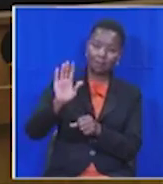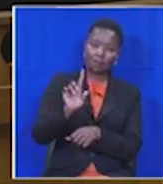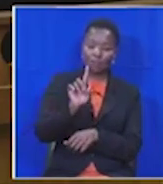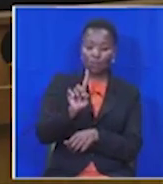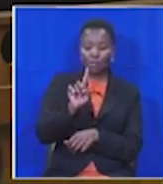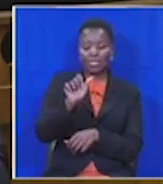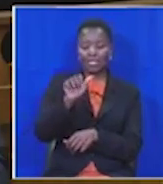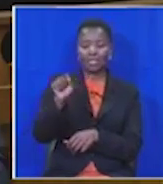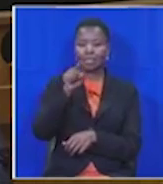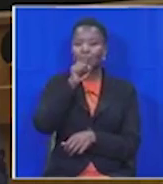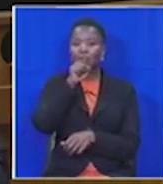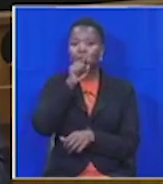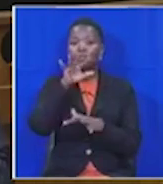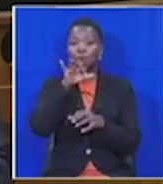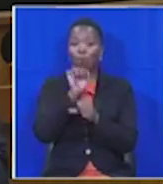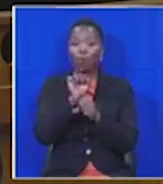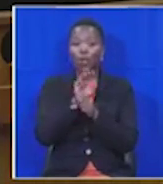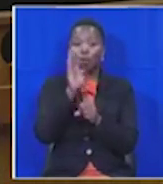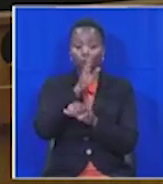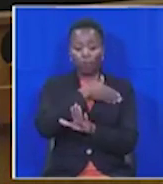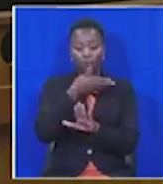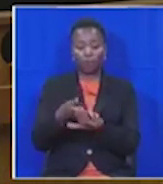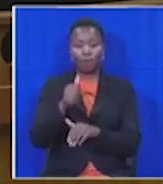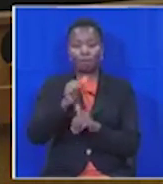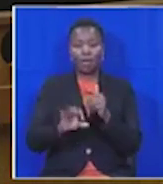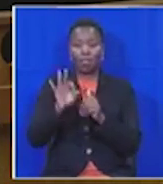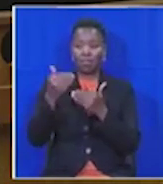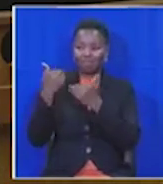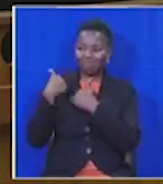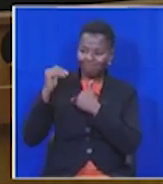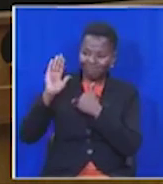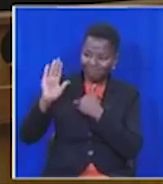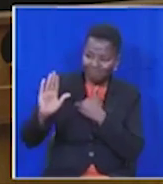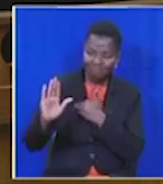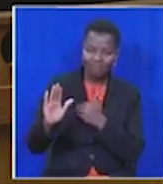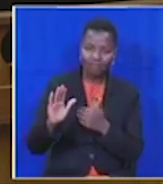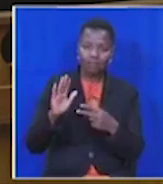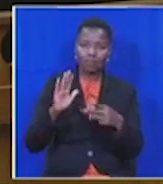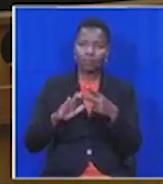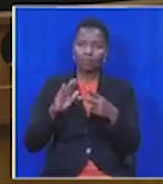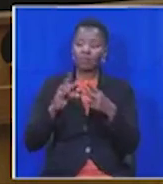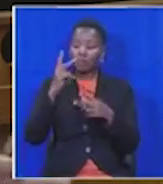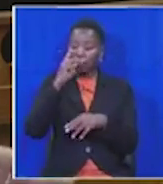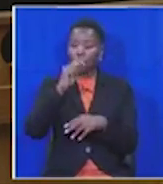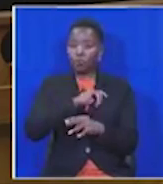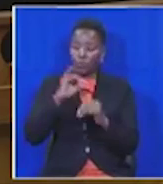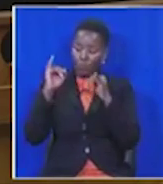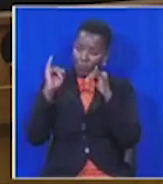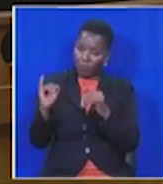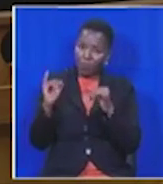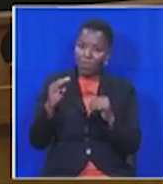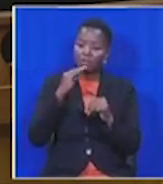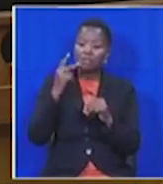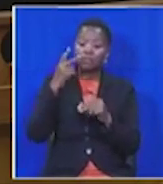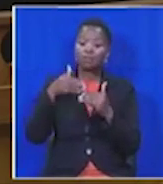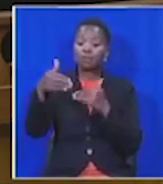160,000 people have been unemployed in 3 months. Shame on you. That terrible reality captures the choice of this